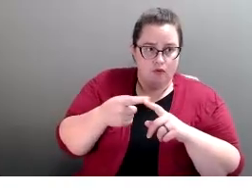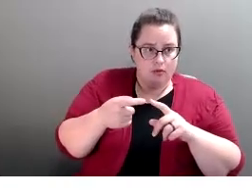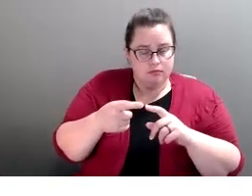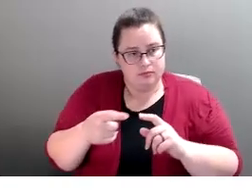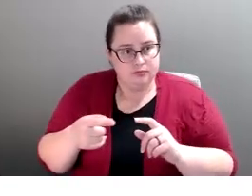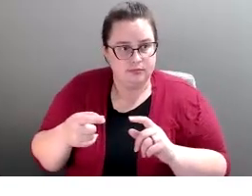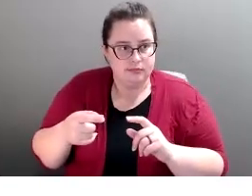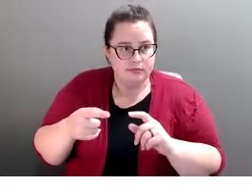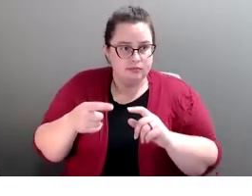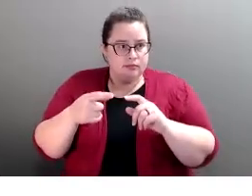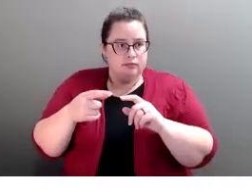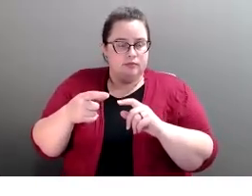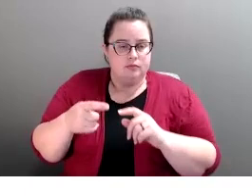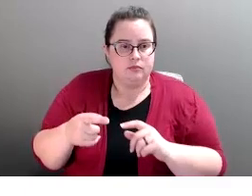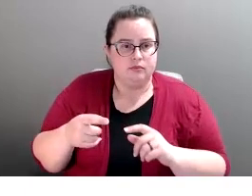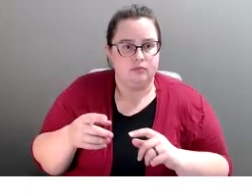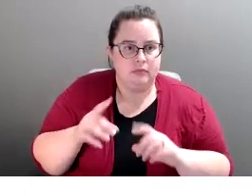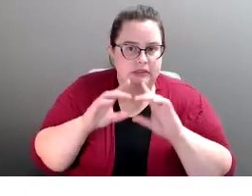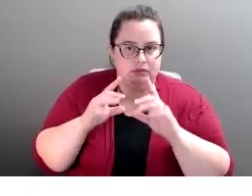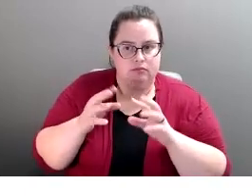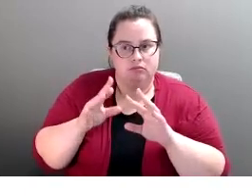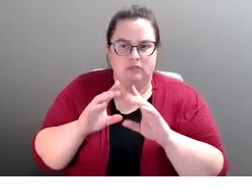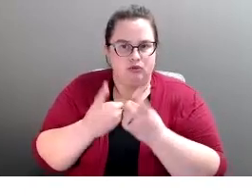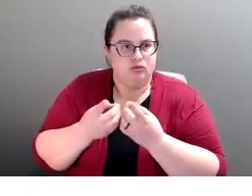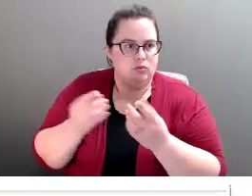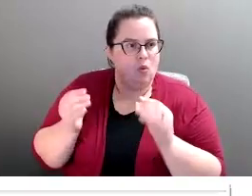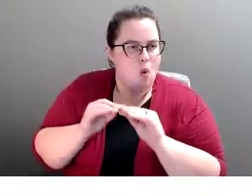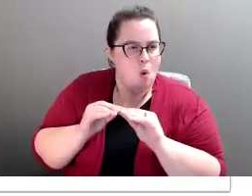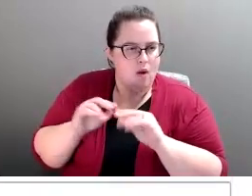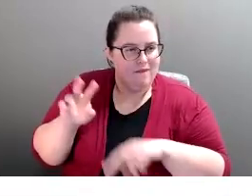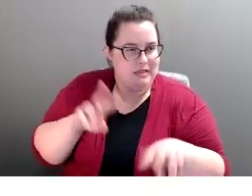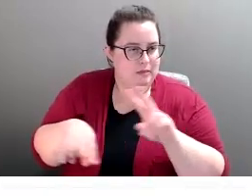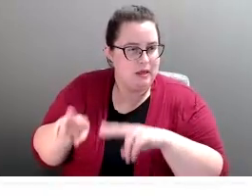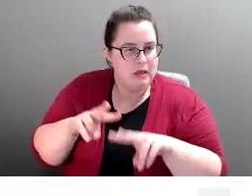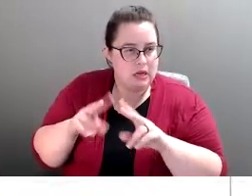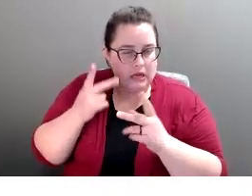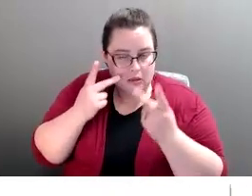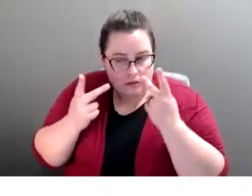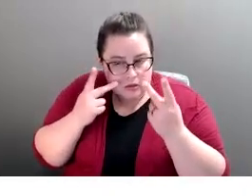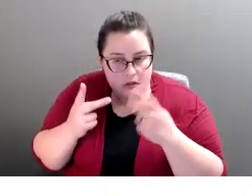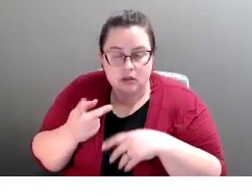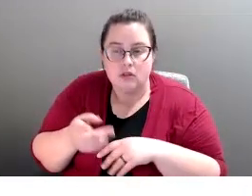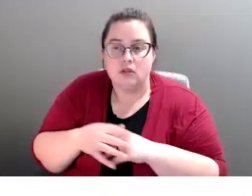more visibility. And so when now the way that this application works is like